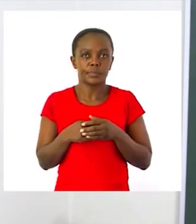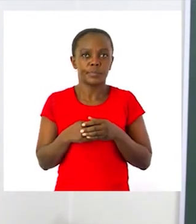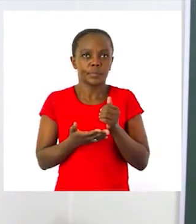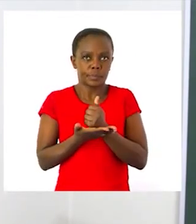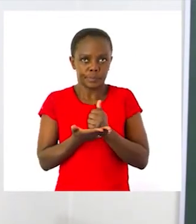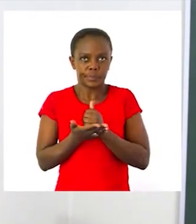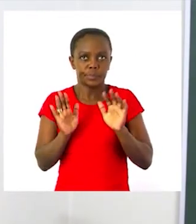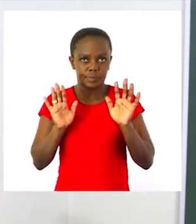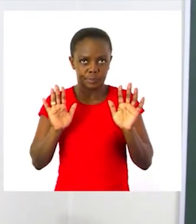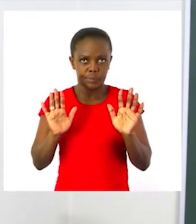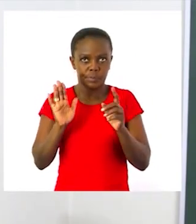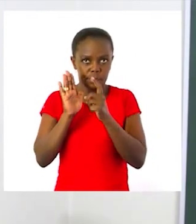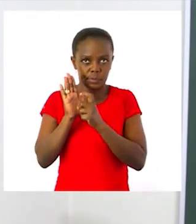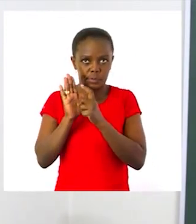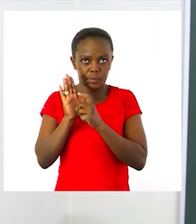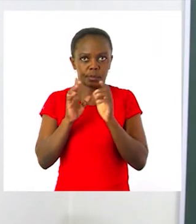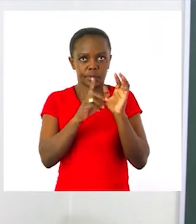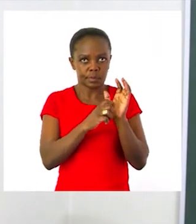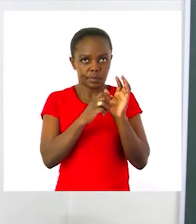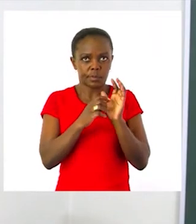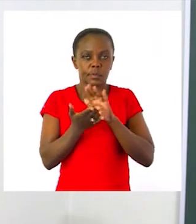our hands.